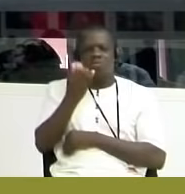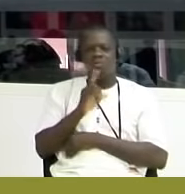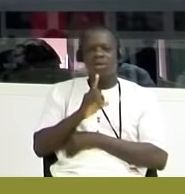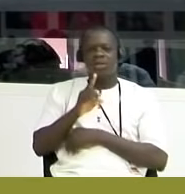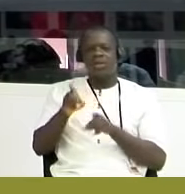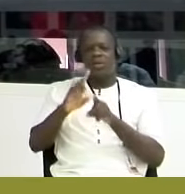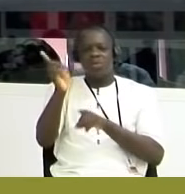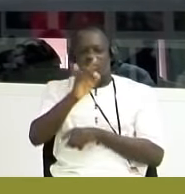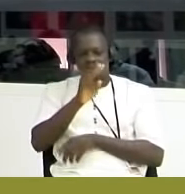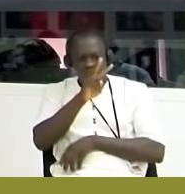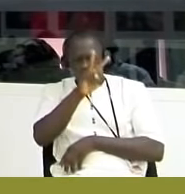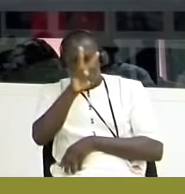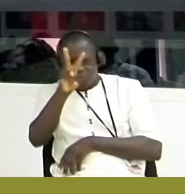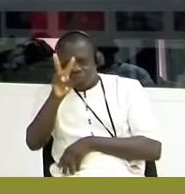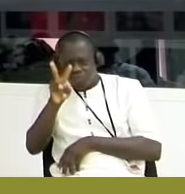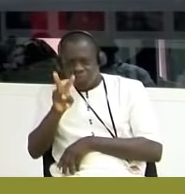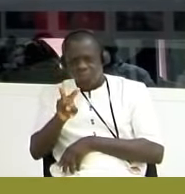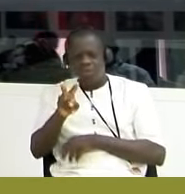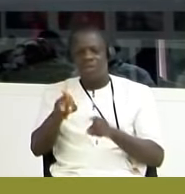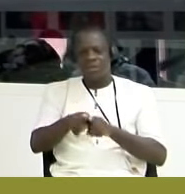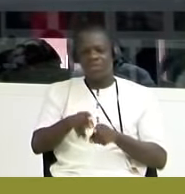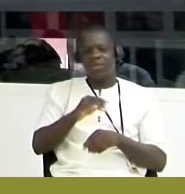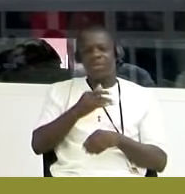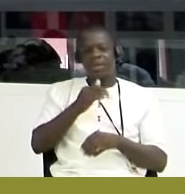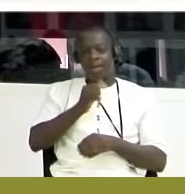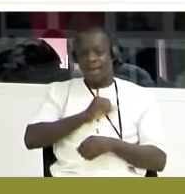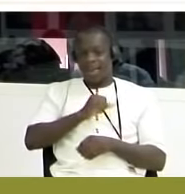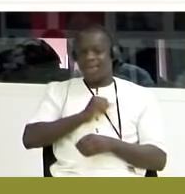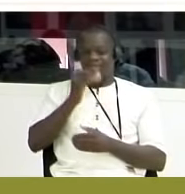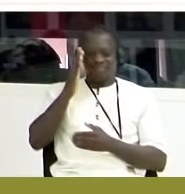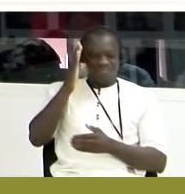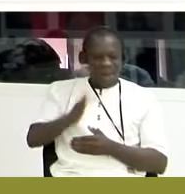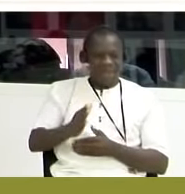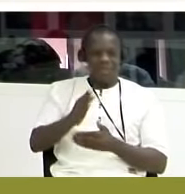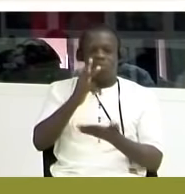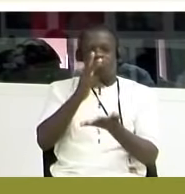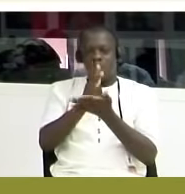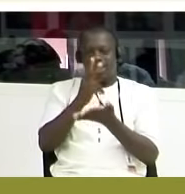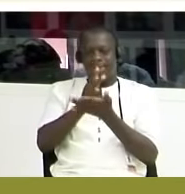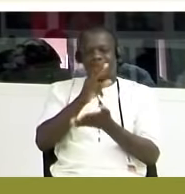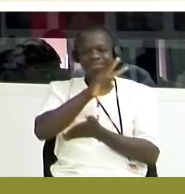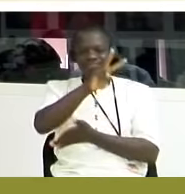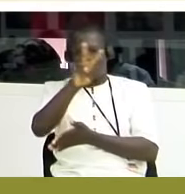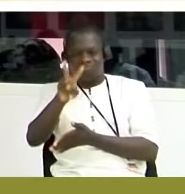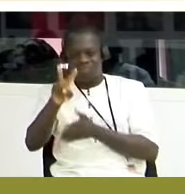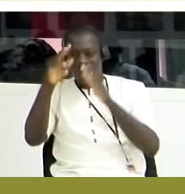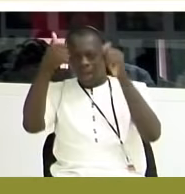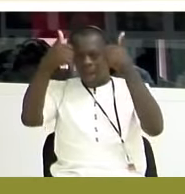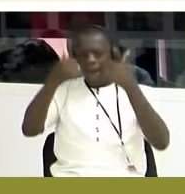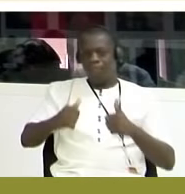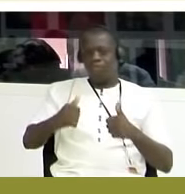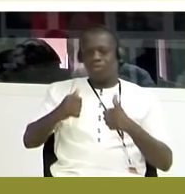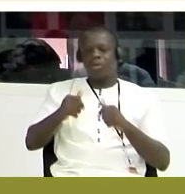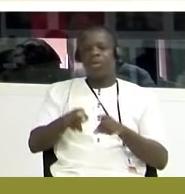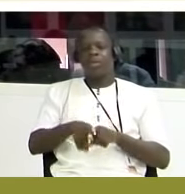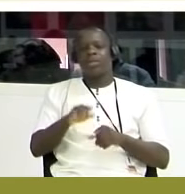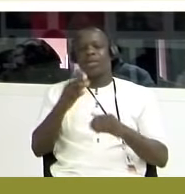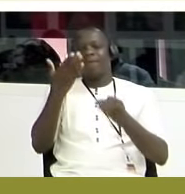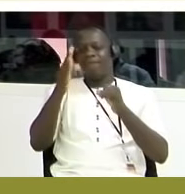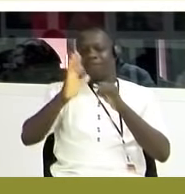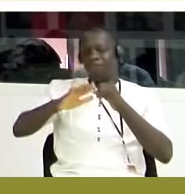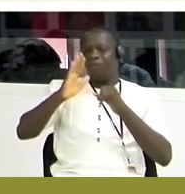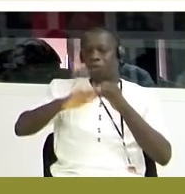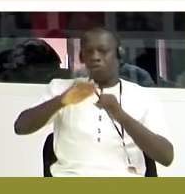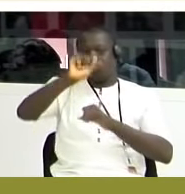you observed as a direct witness. And that should conclude your